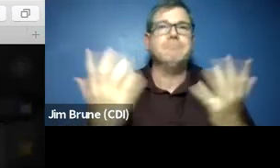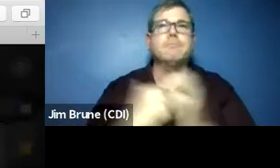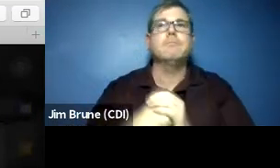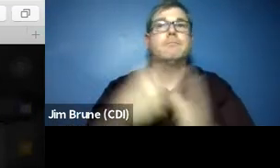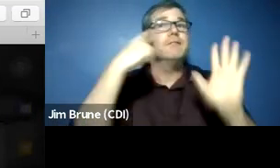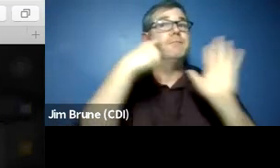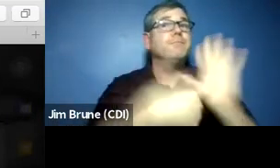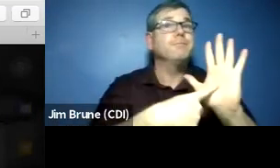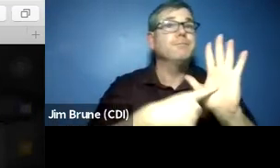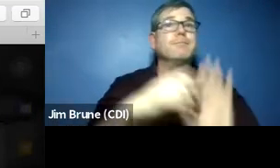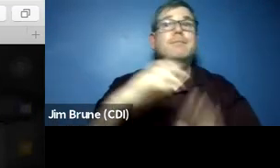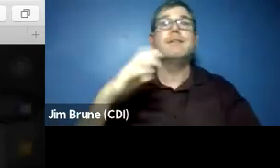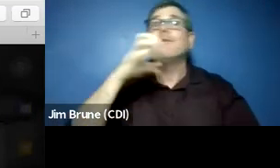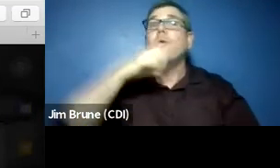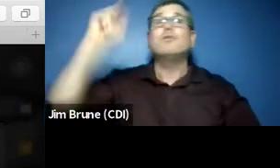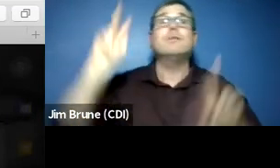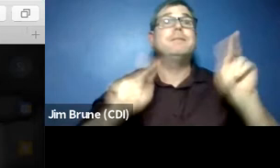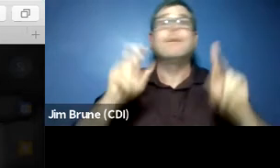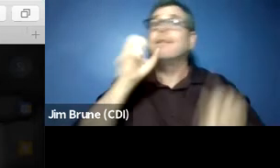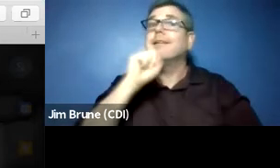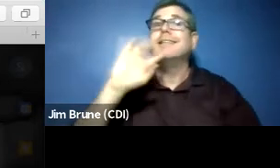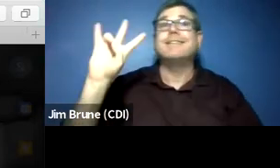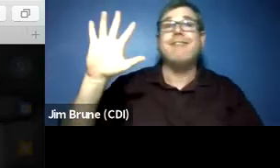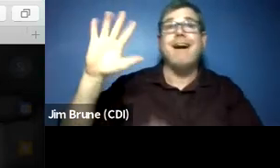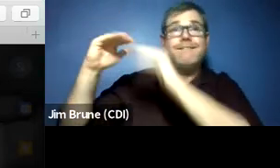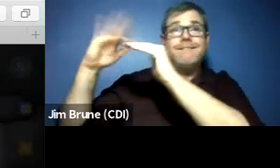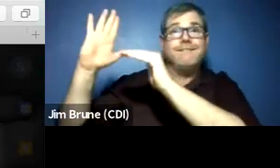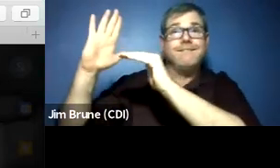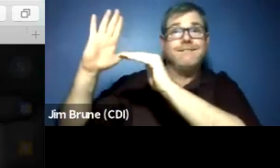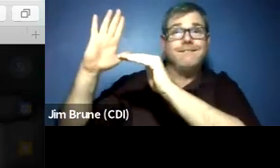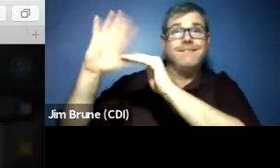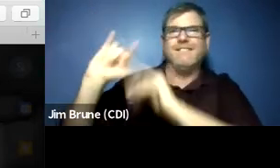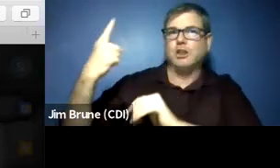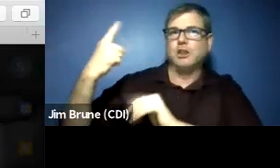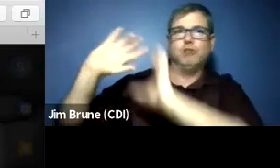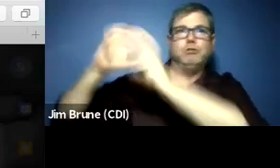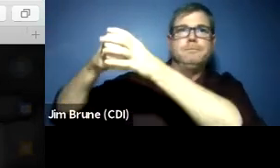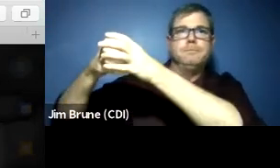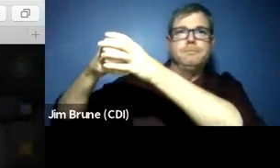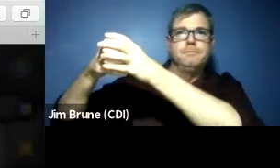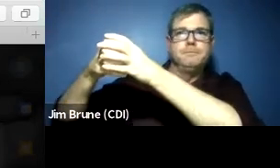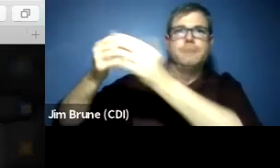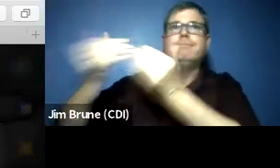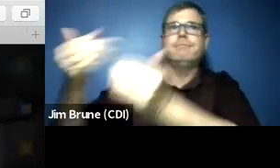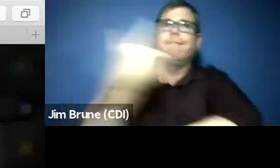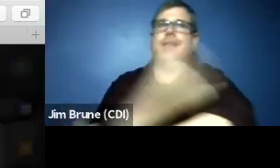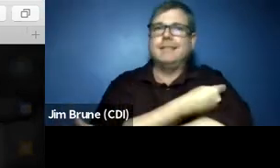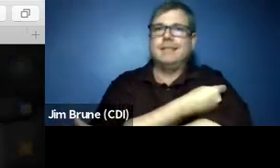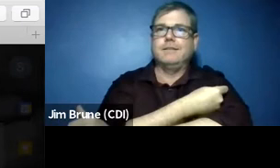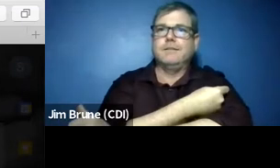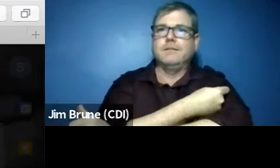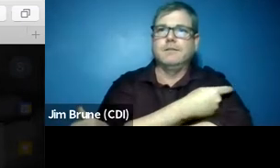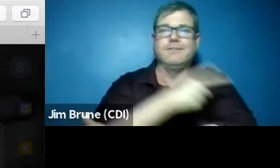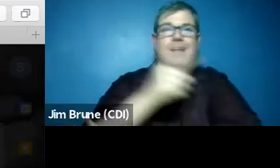75-year-olds and older population is being vaccinated first because they are at the highest